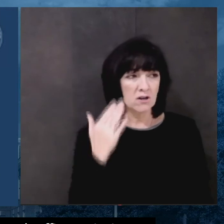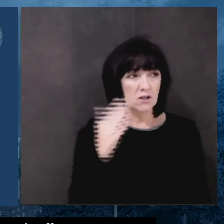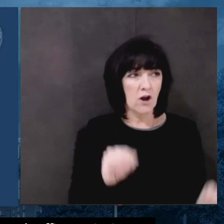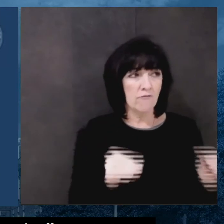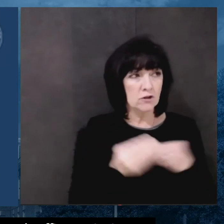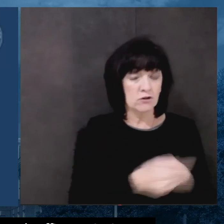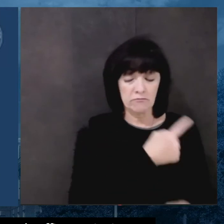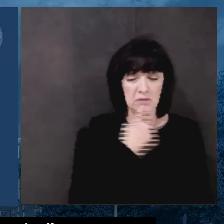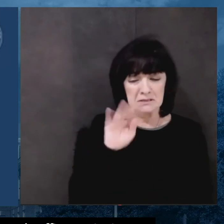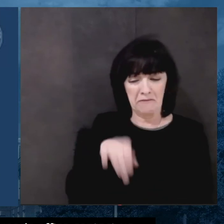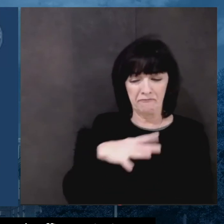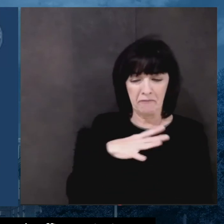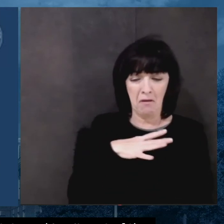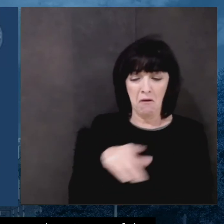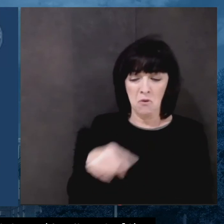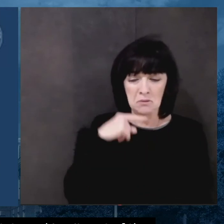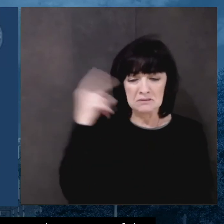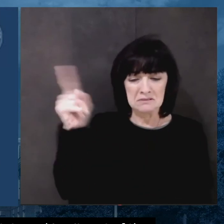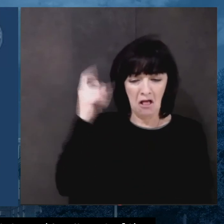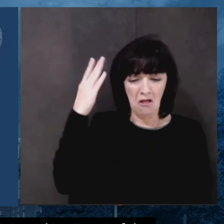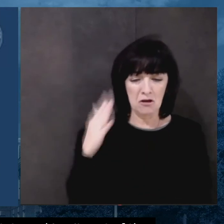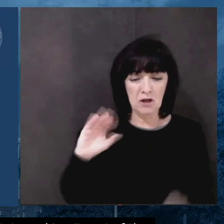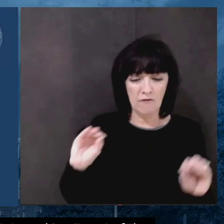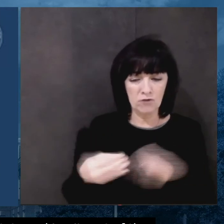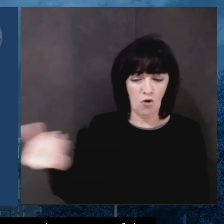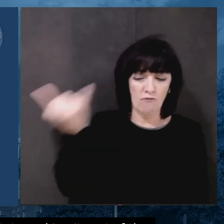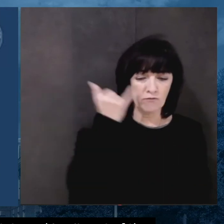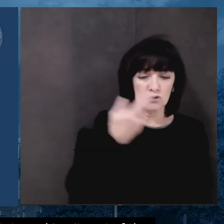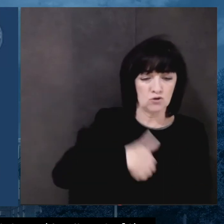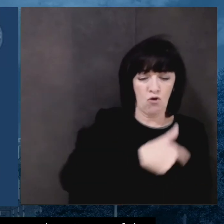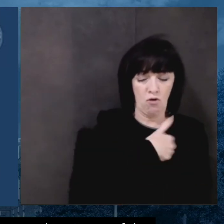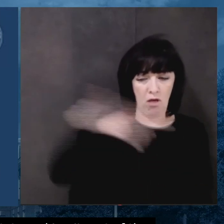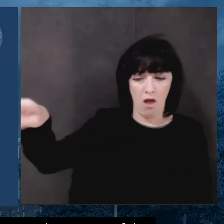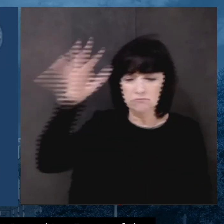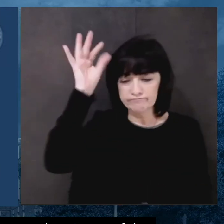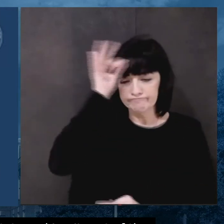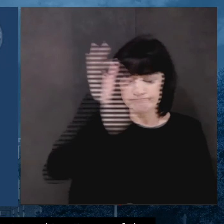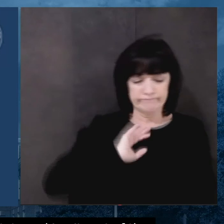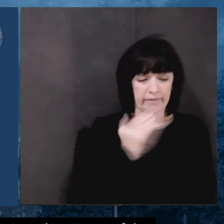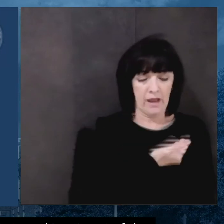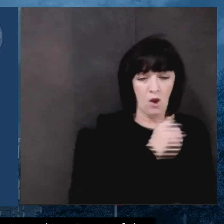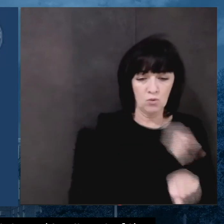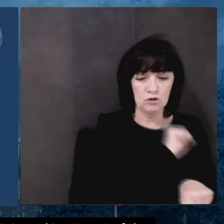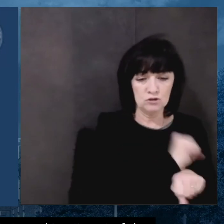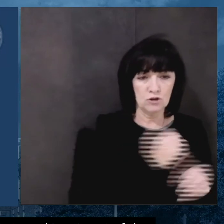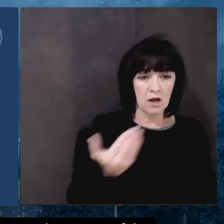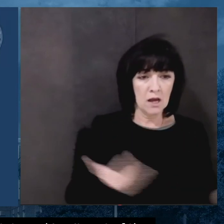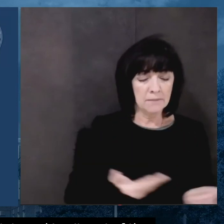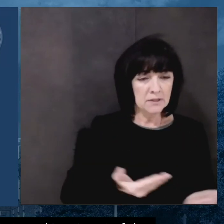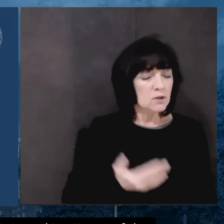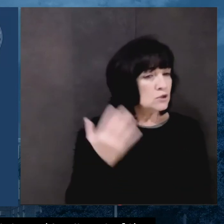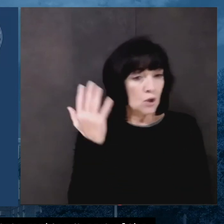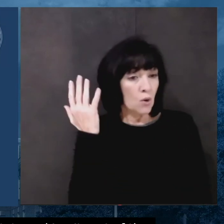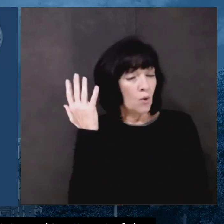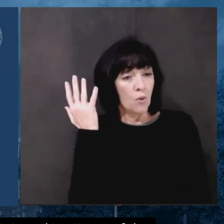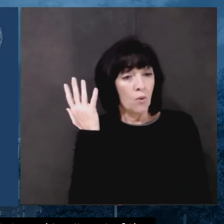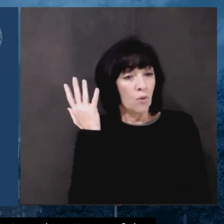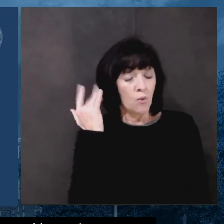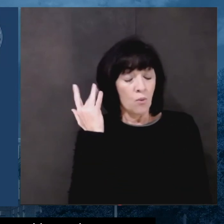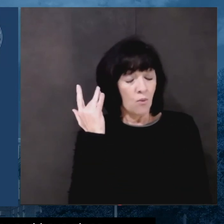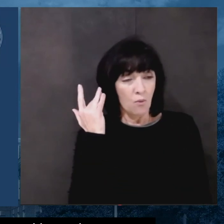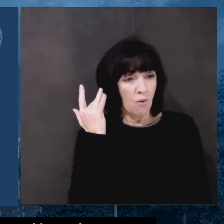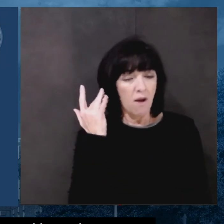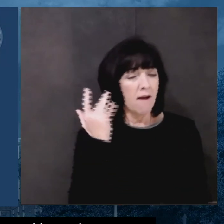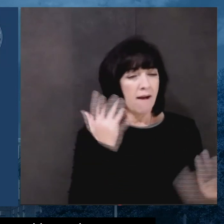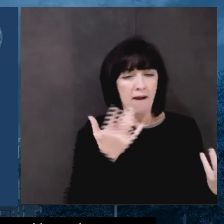immune compromised and have prolonged period time spent in the hospital? So that's obviously a question